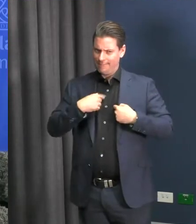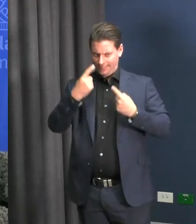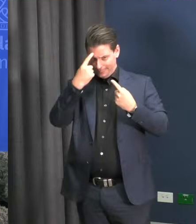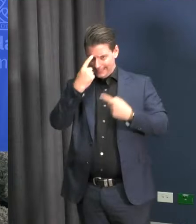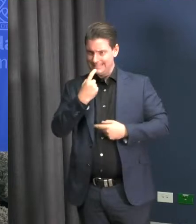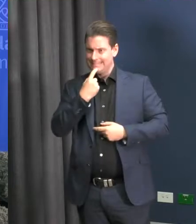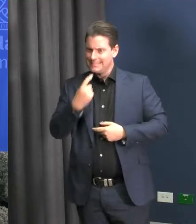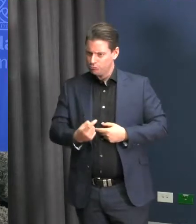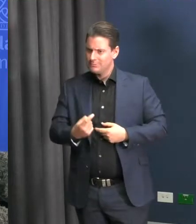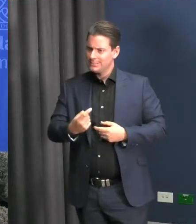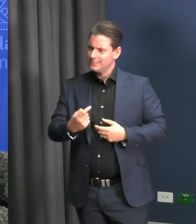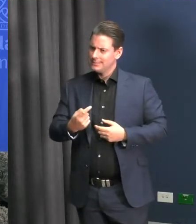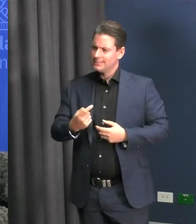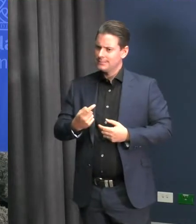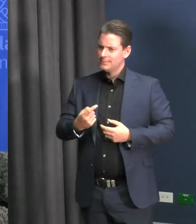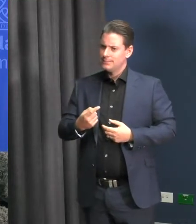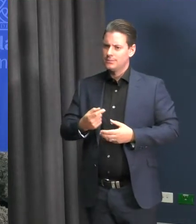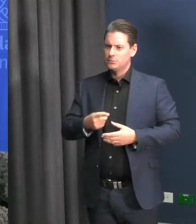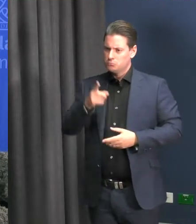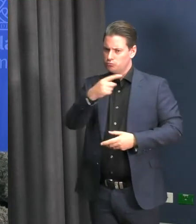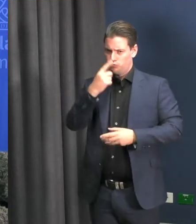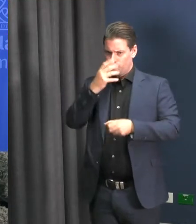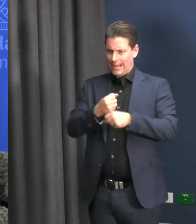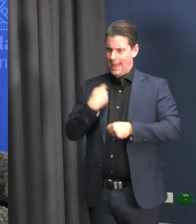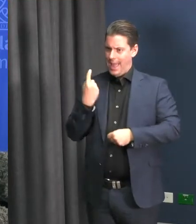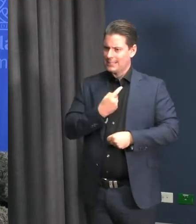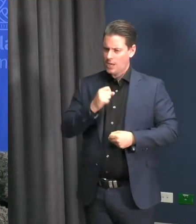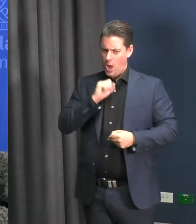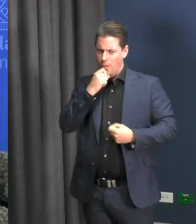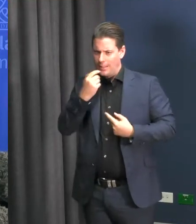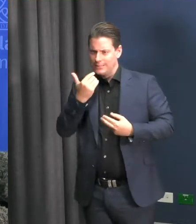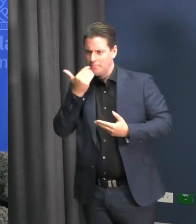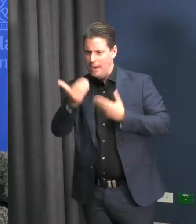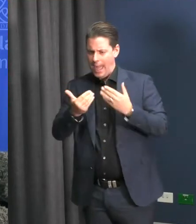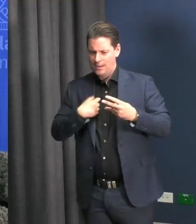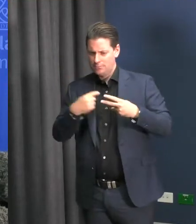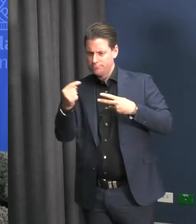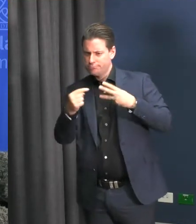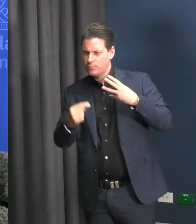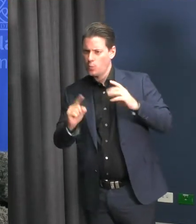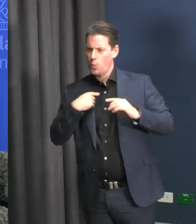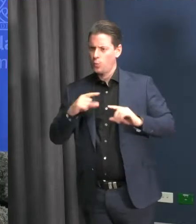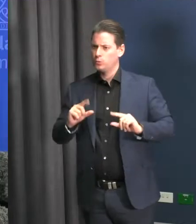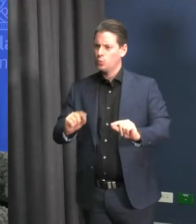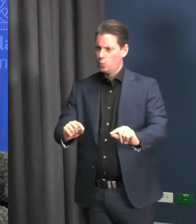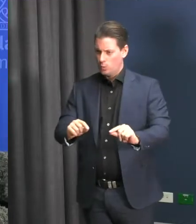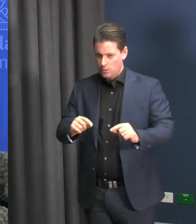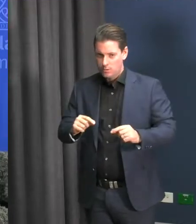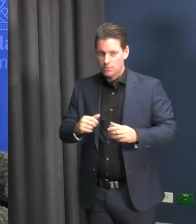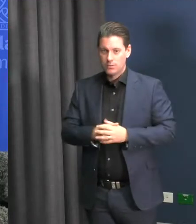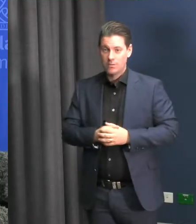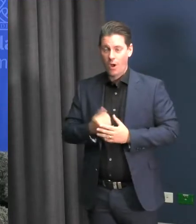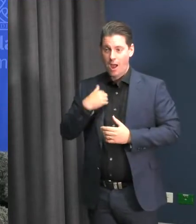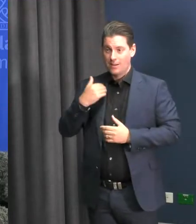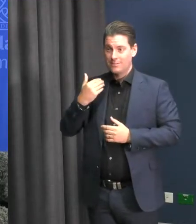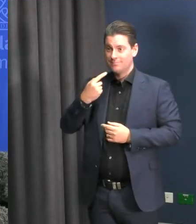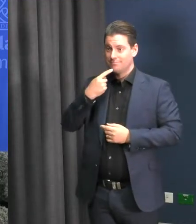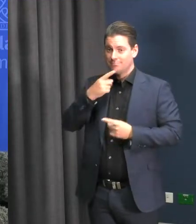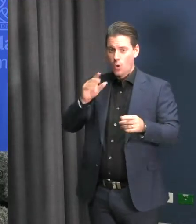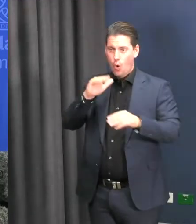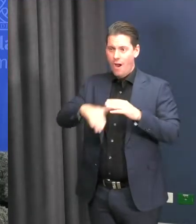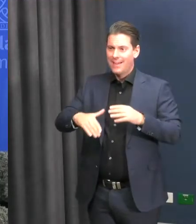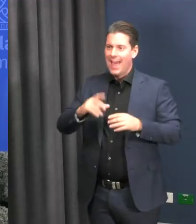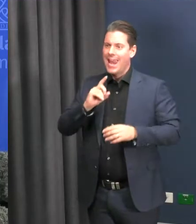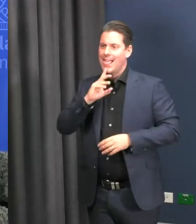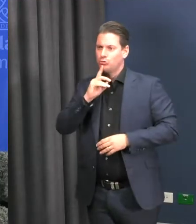the pre-deployments that we have done. And I've spoken to you in recent days about getting generators ahead of the game, making